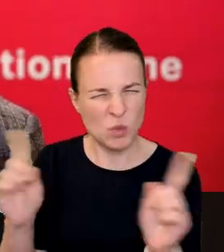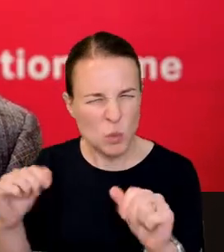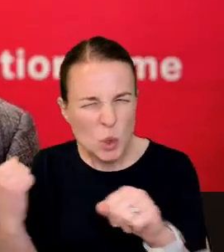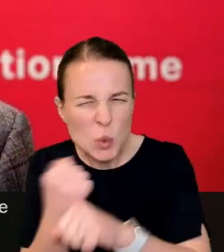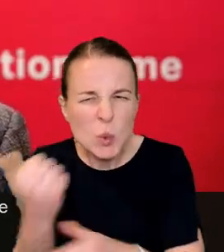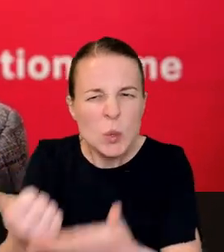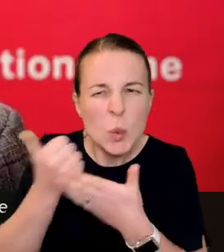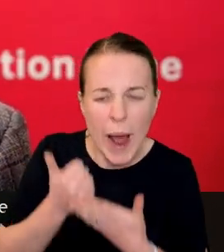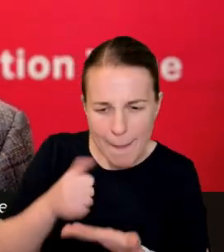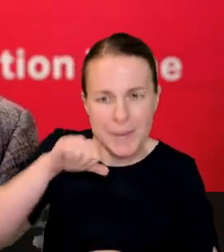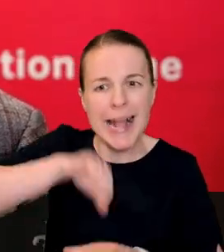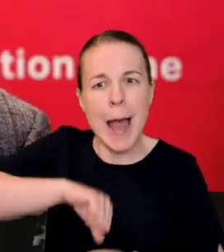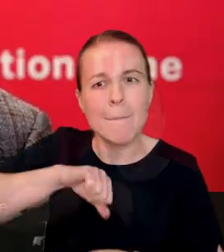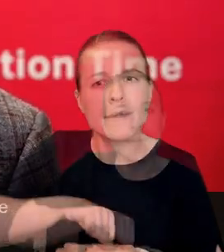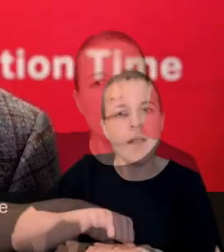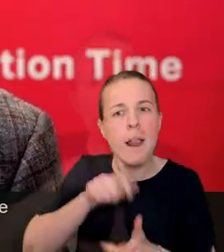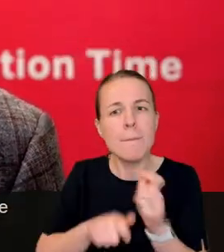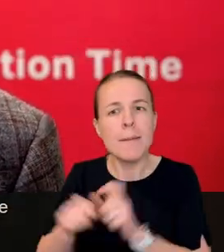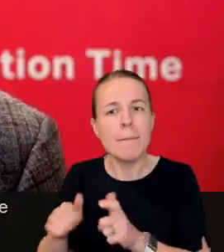Welcome,